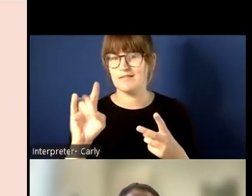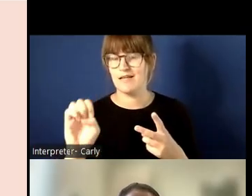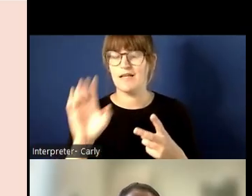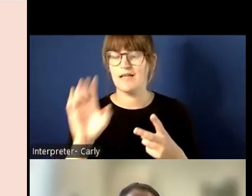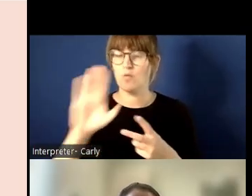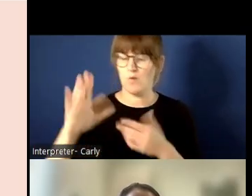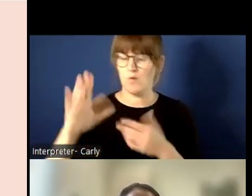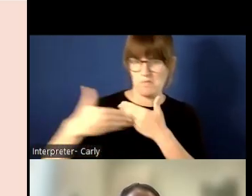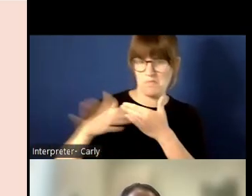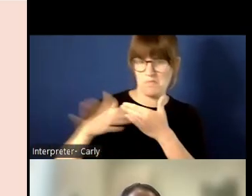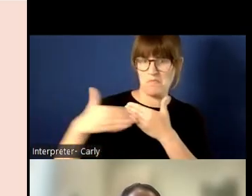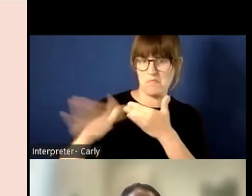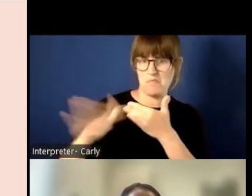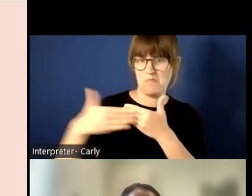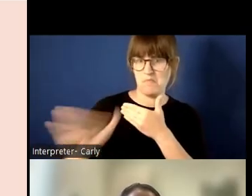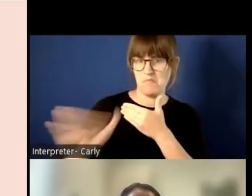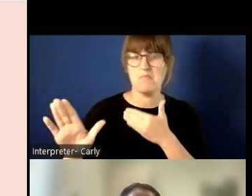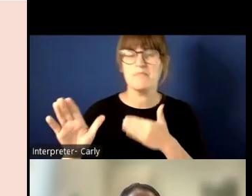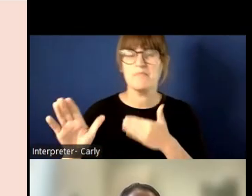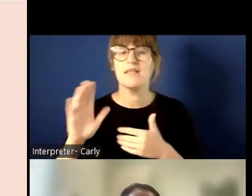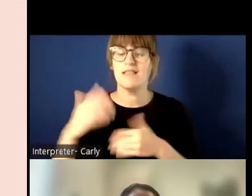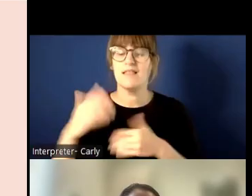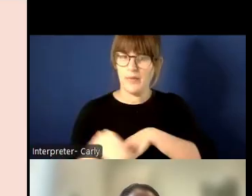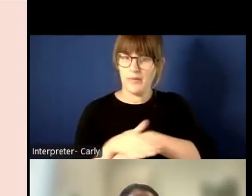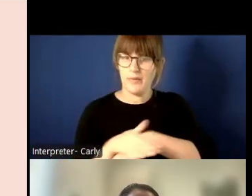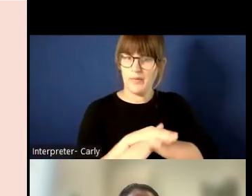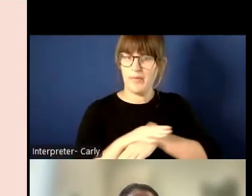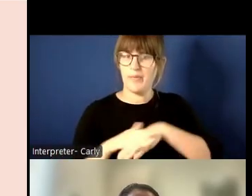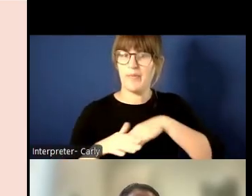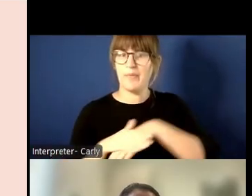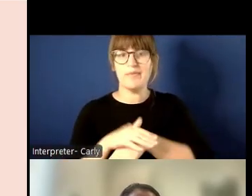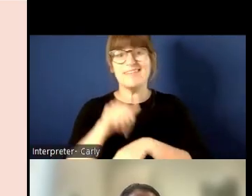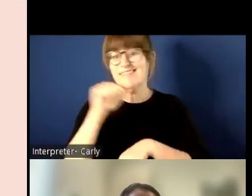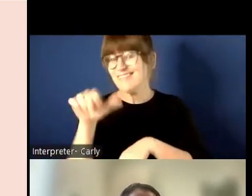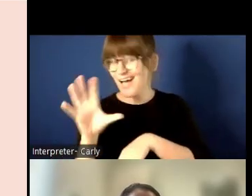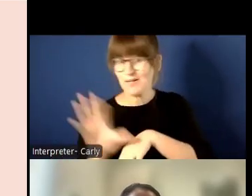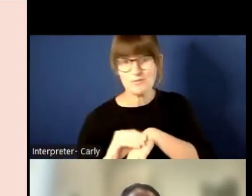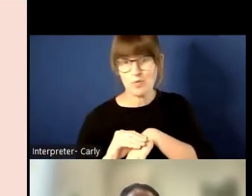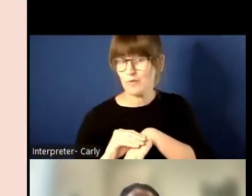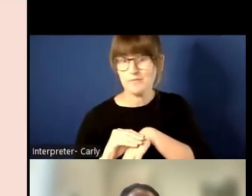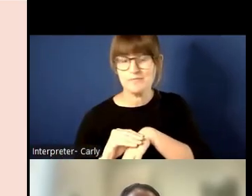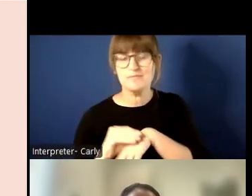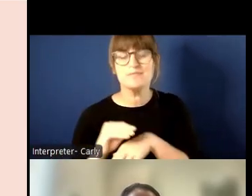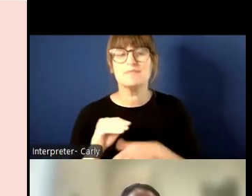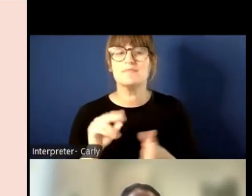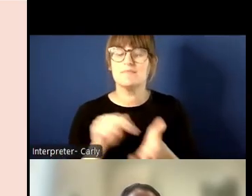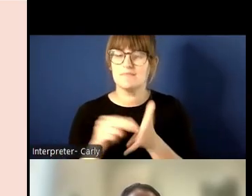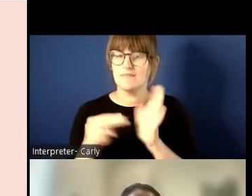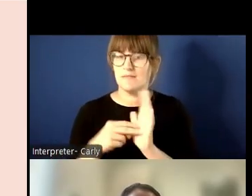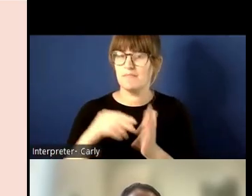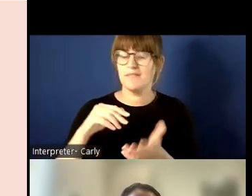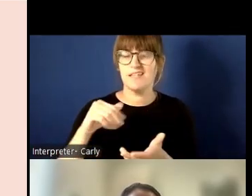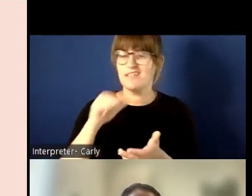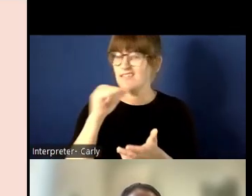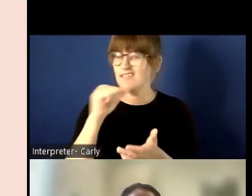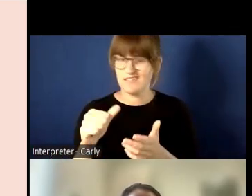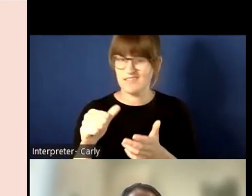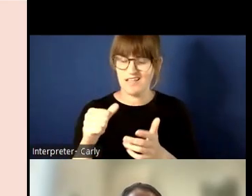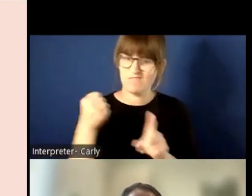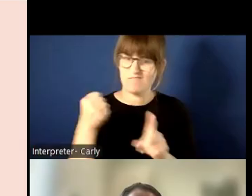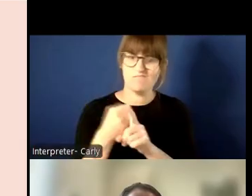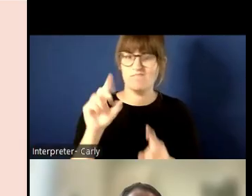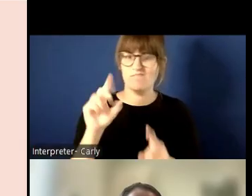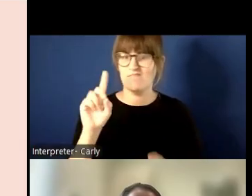reflects the UV rays. They form a film on the skin, and they're not actually absorbed by the skin. So thus they have a lower risk of contact dermatitis, and they're great